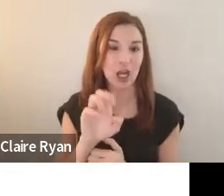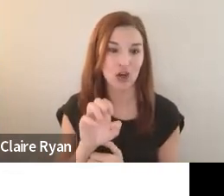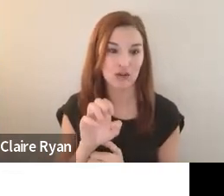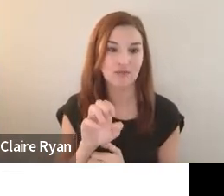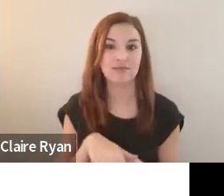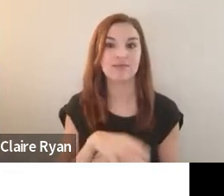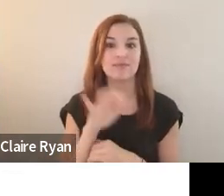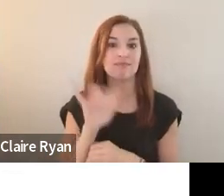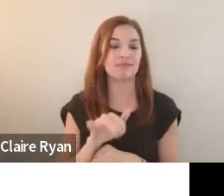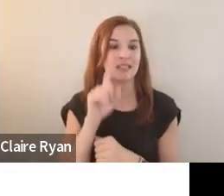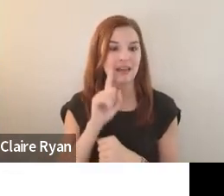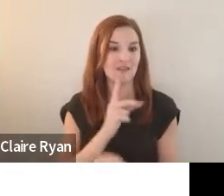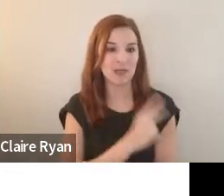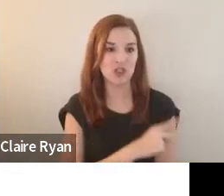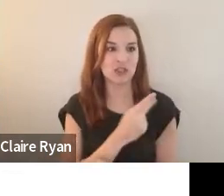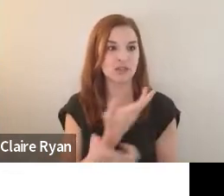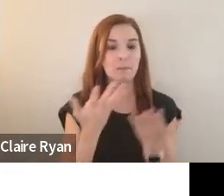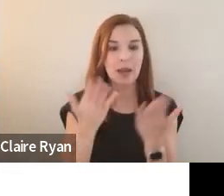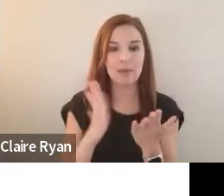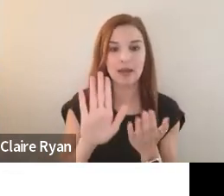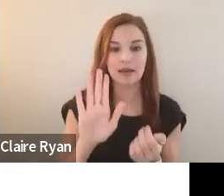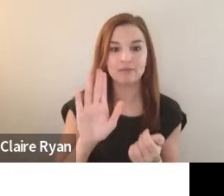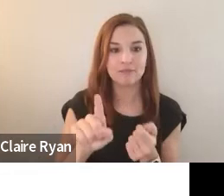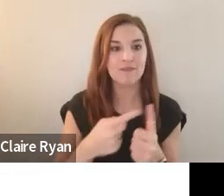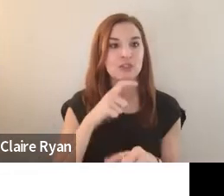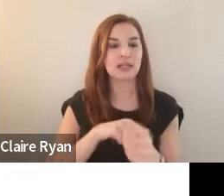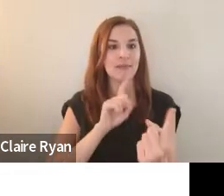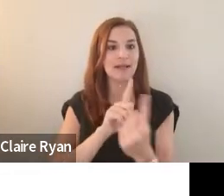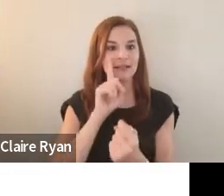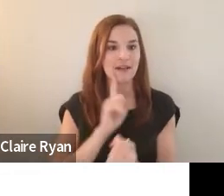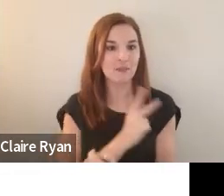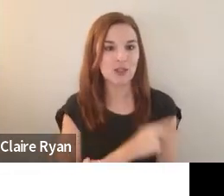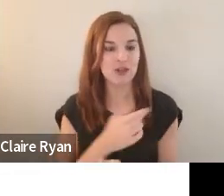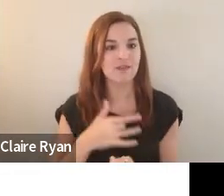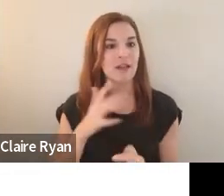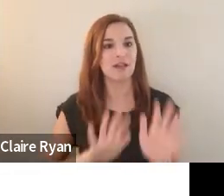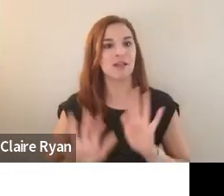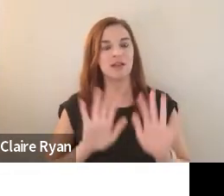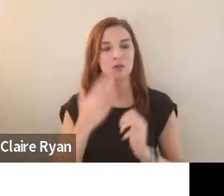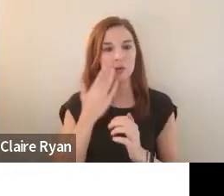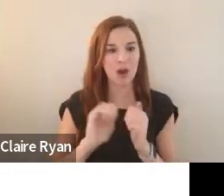I do want to emphasize the point that this is patient-centered care, patient-focused care,